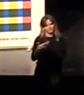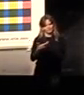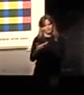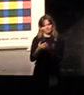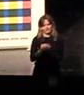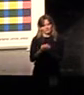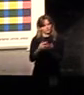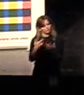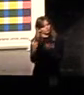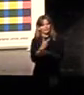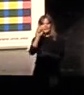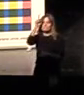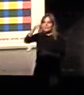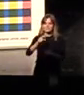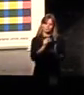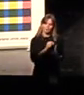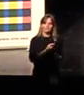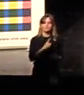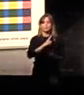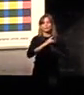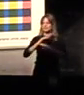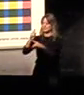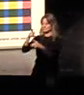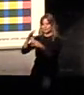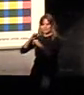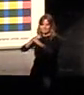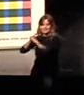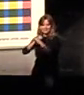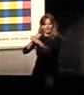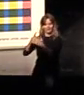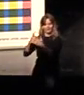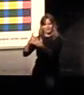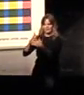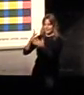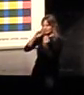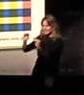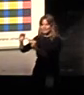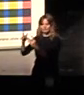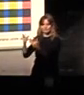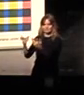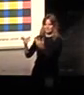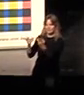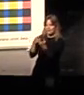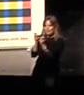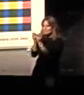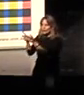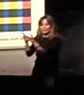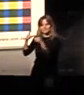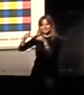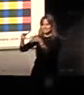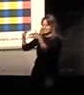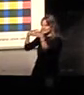de kas media education and other excisting forms of socialization still work